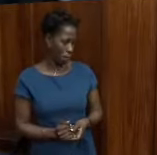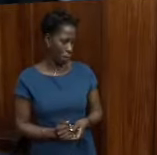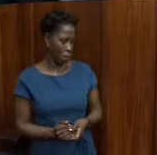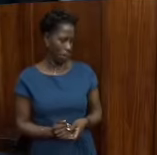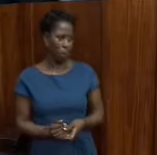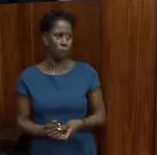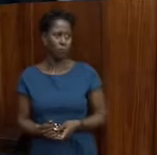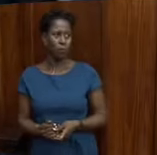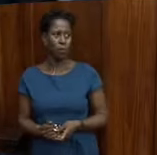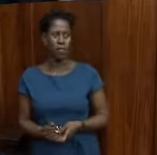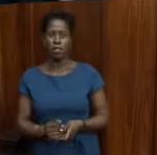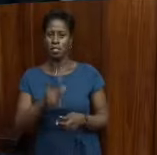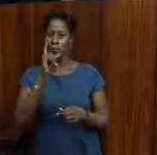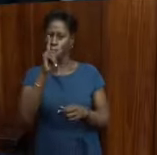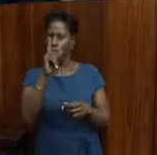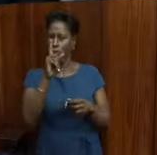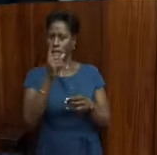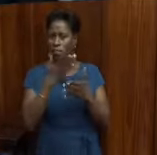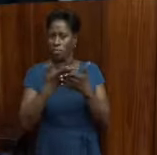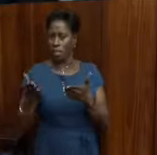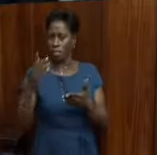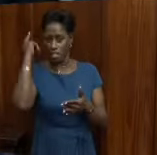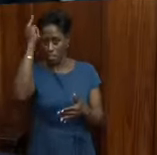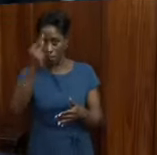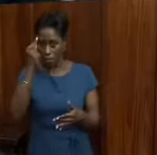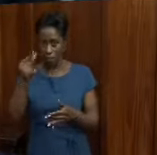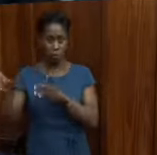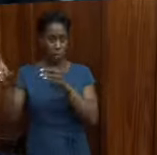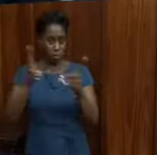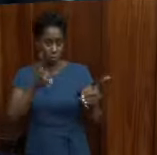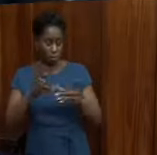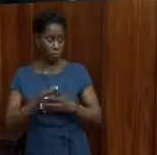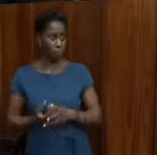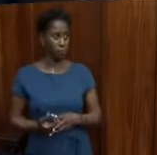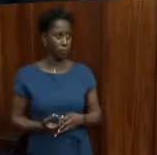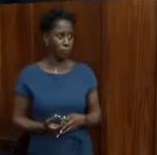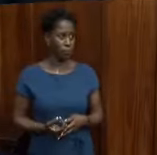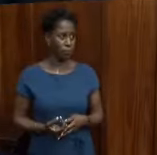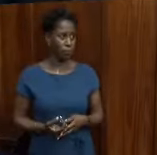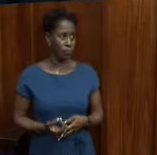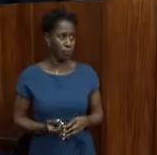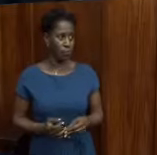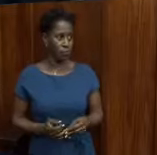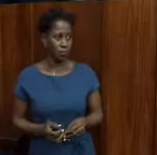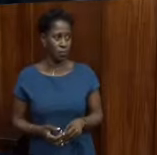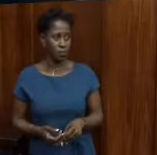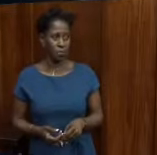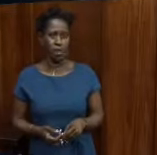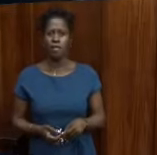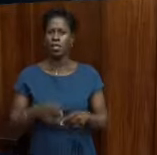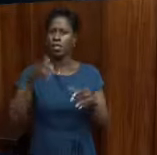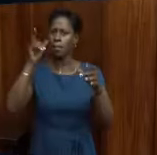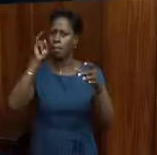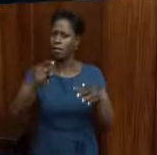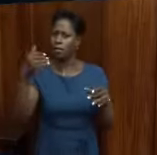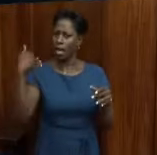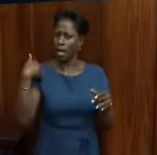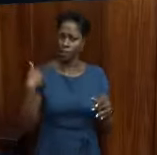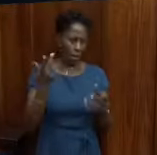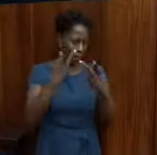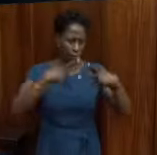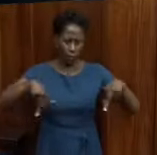one of the measures which shall be taken is the re-establishment of a central holding cell for prisoners